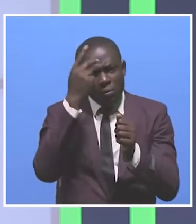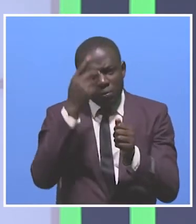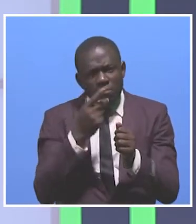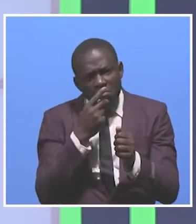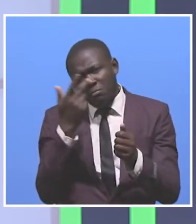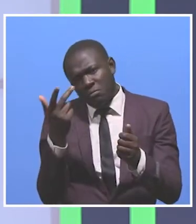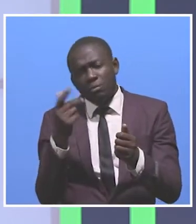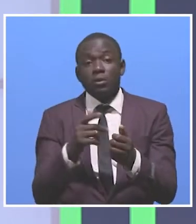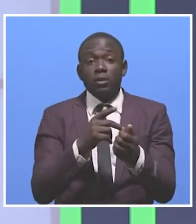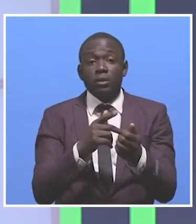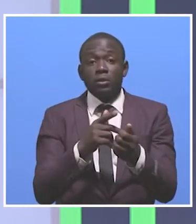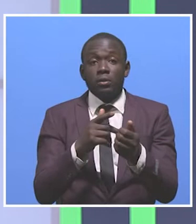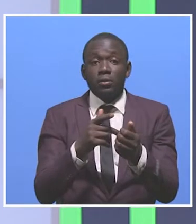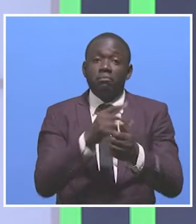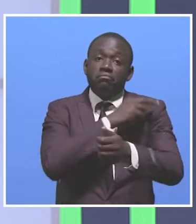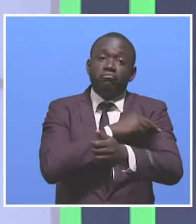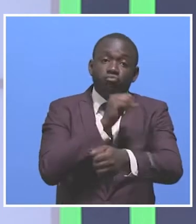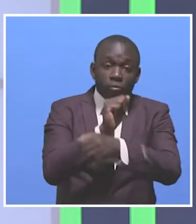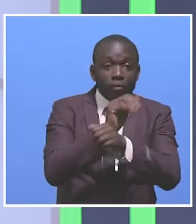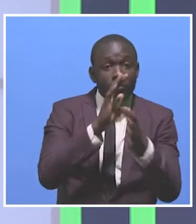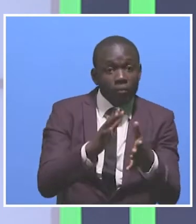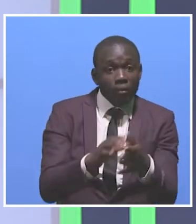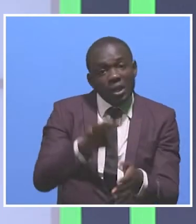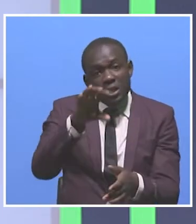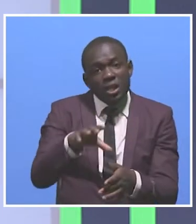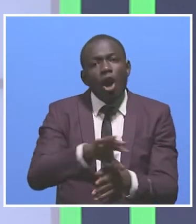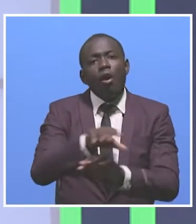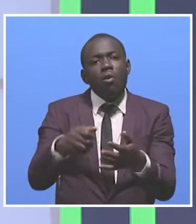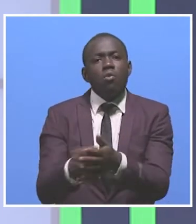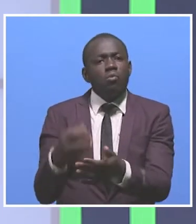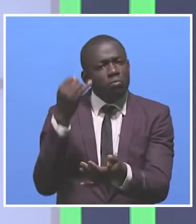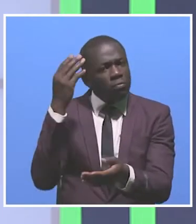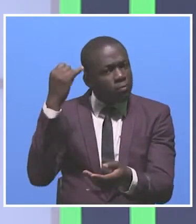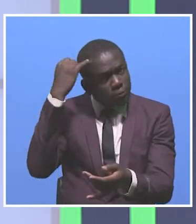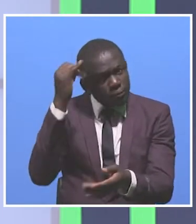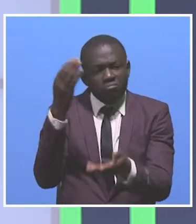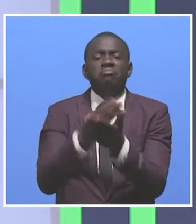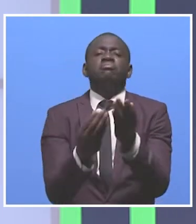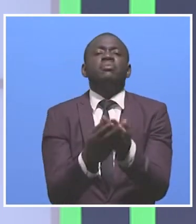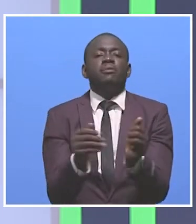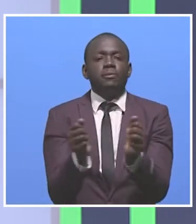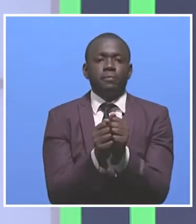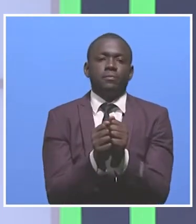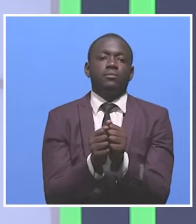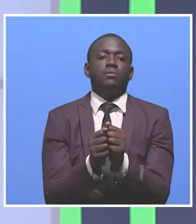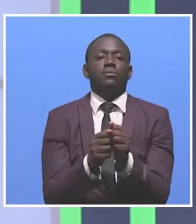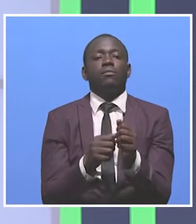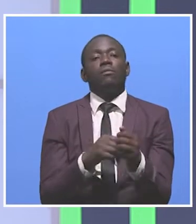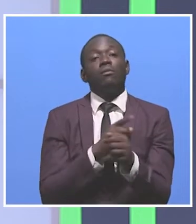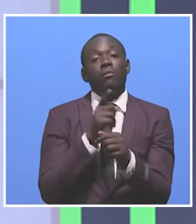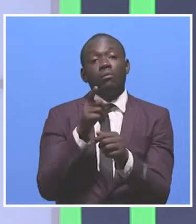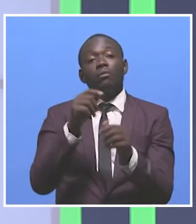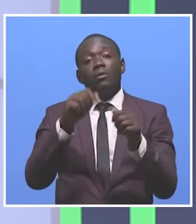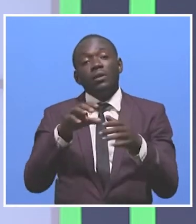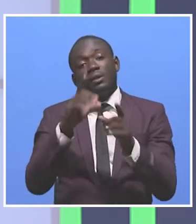medical care teams and whatever, and you agree that maybe this one can continue, they continue. But the majority, they are